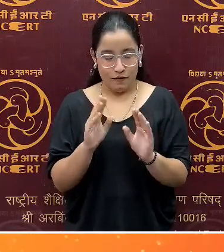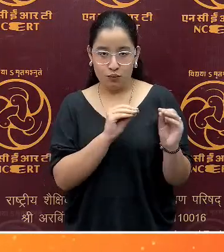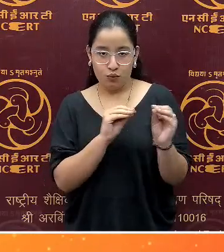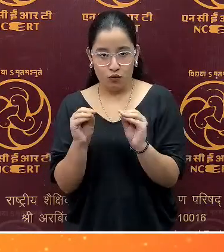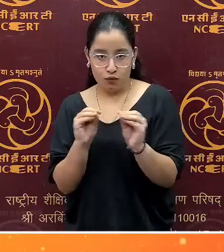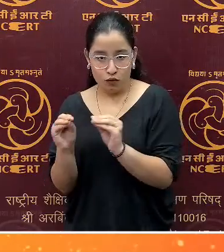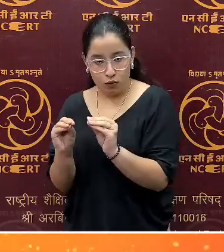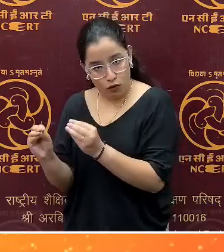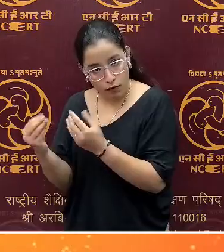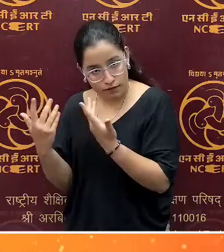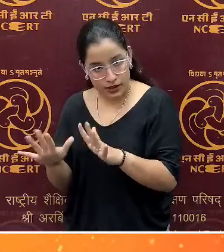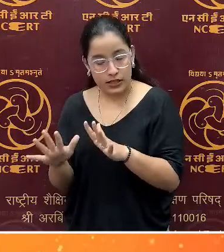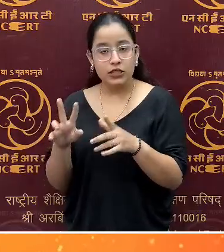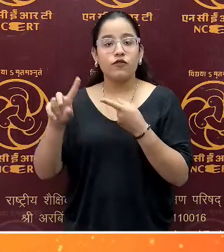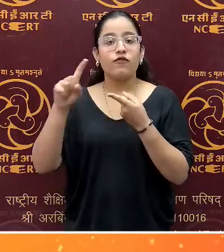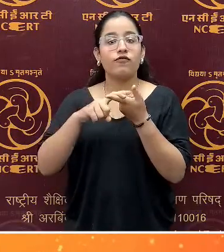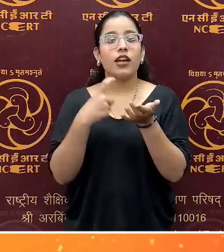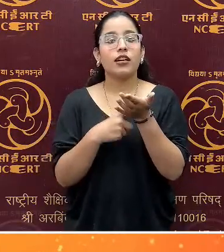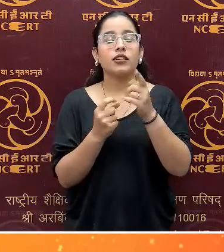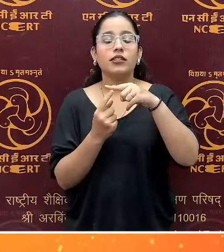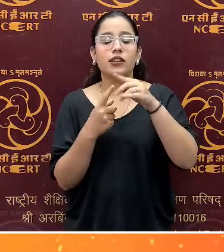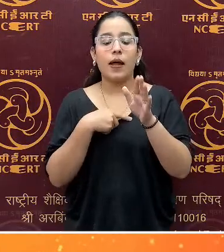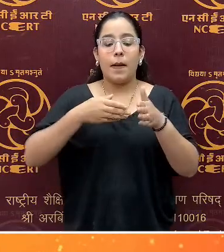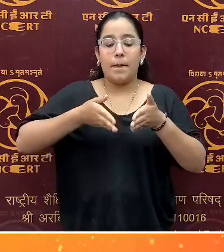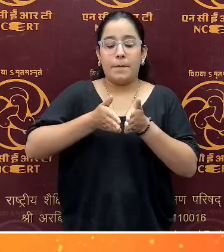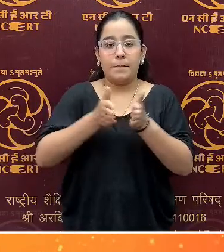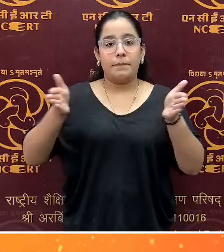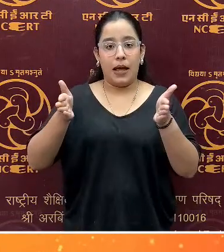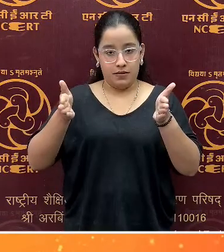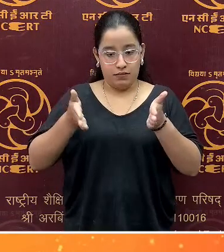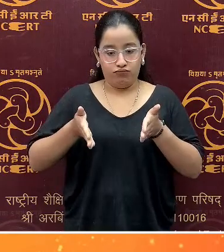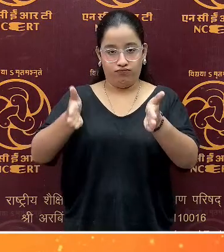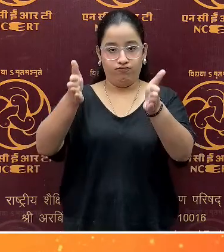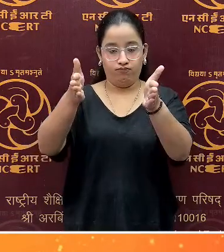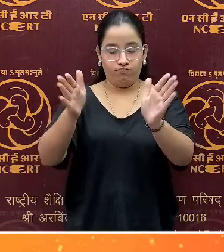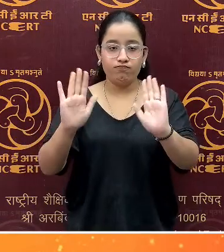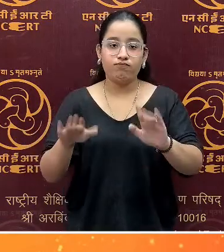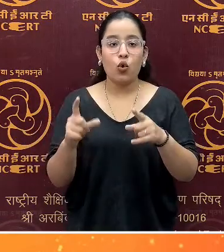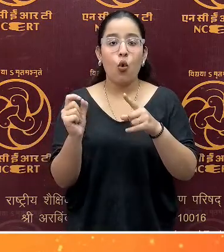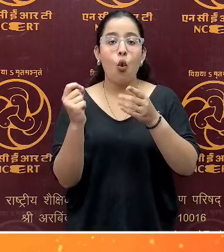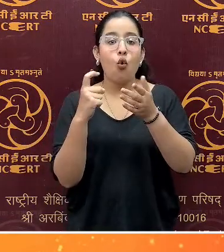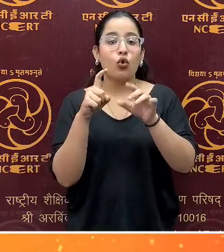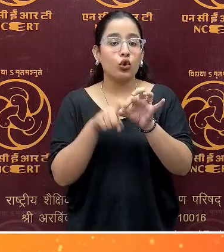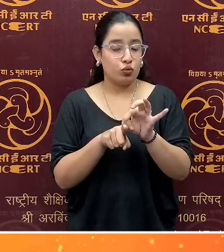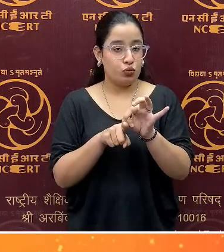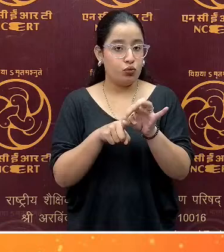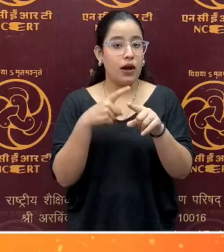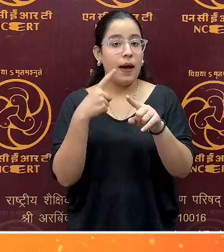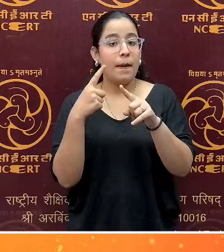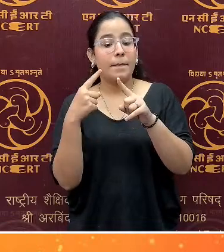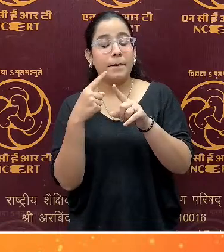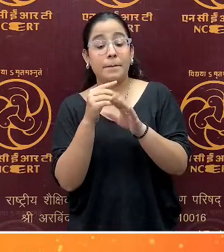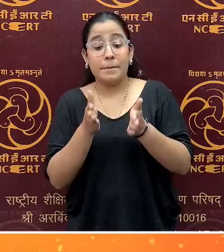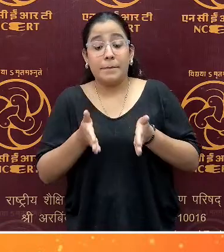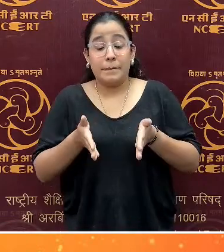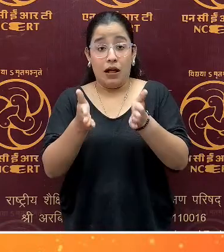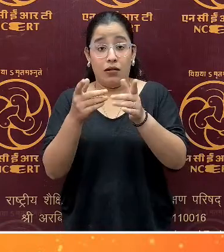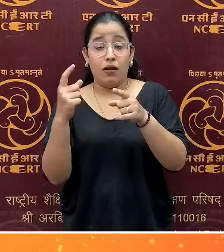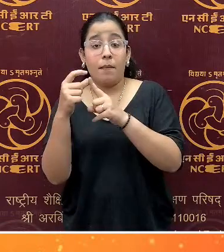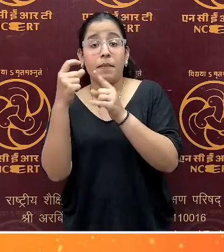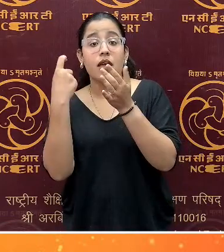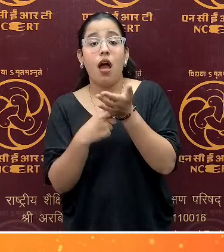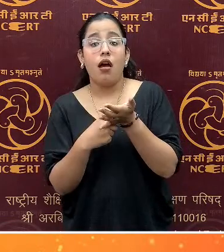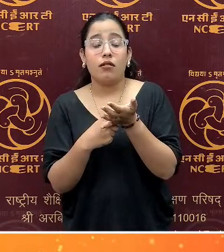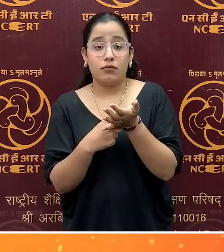this vector to this vector which is parallel. See, OQ parallel to PR. We shifted that